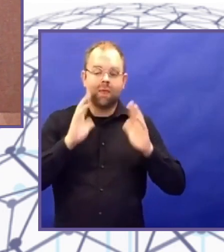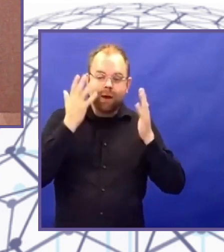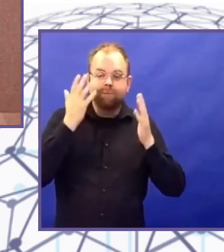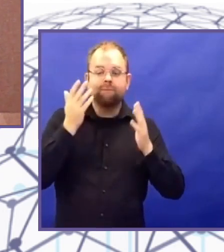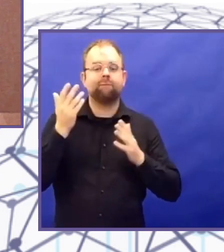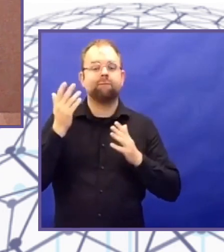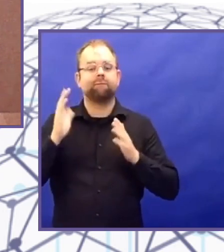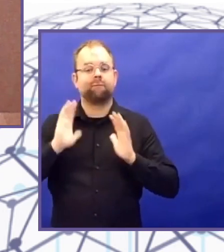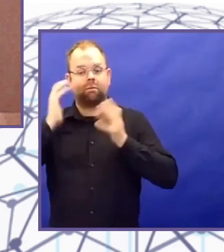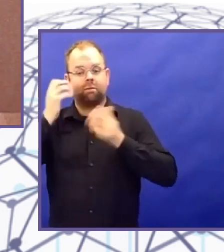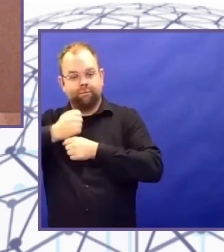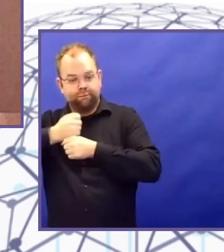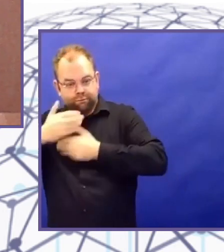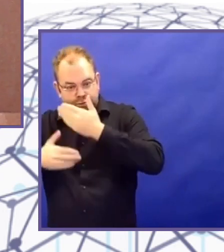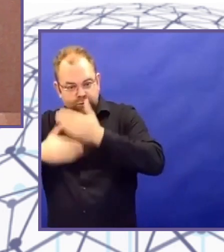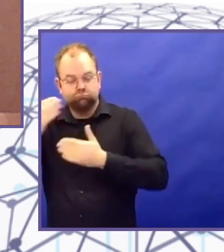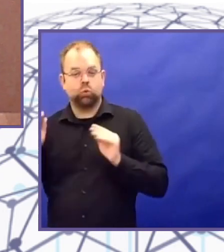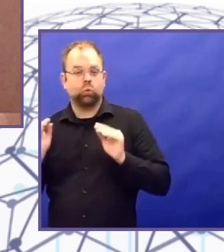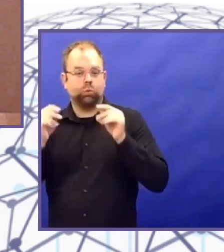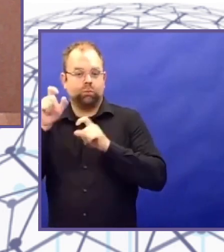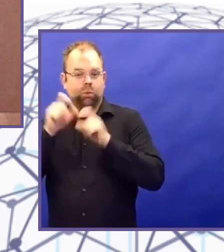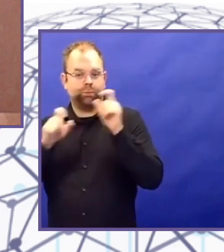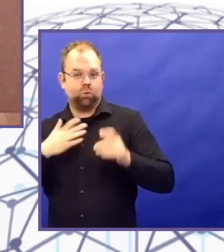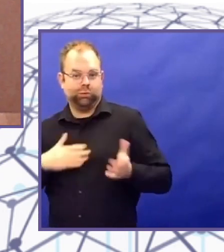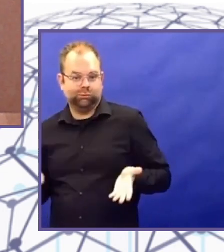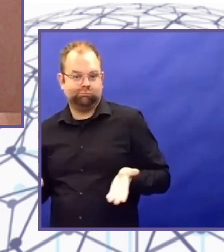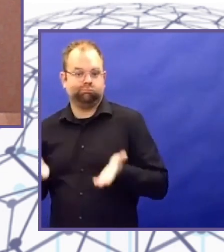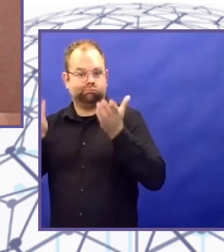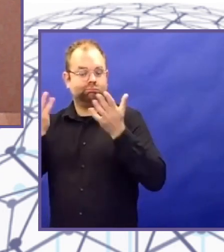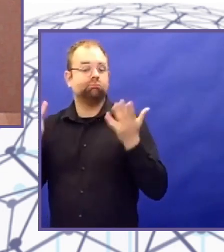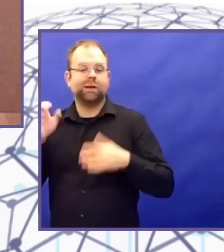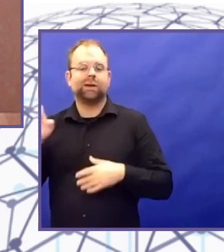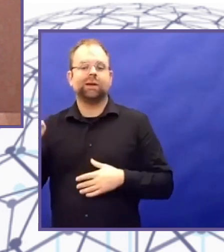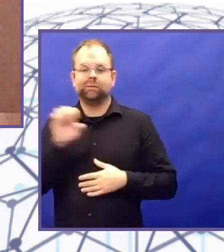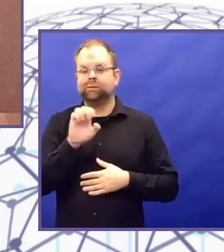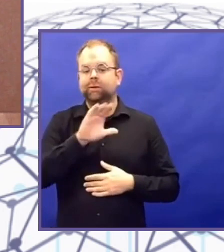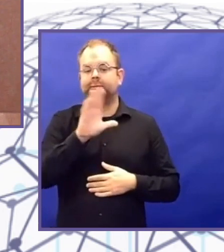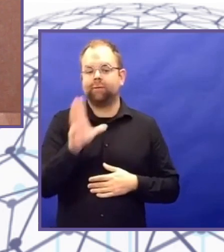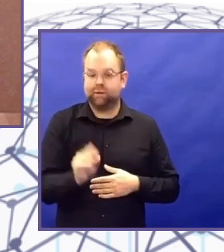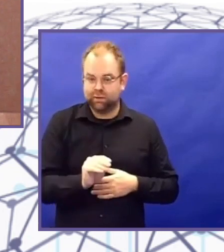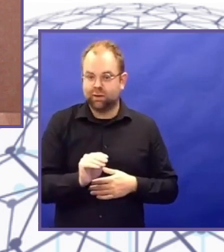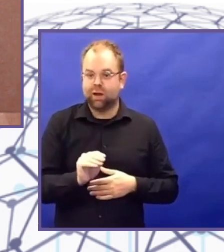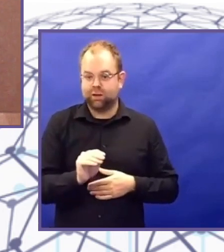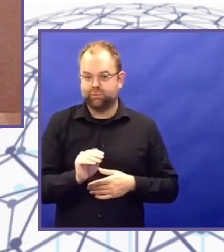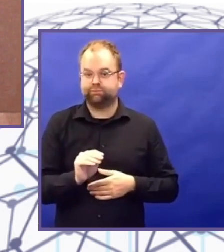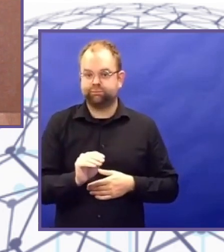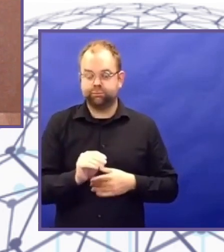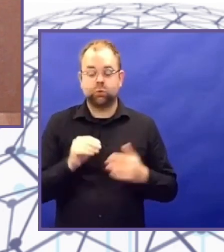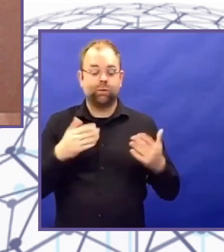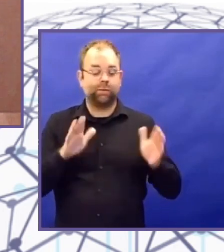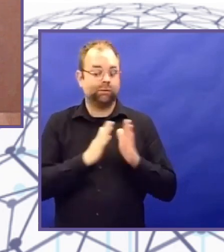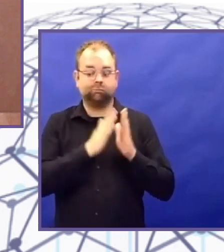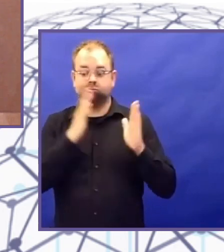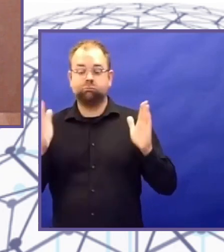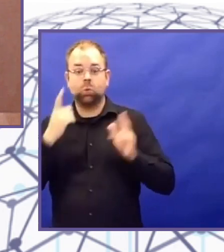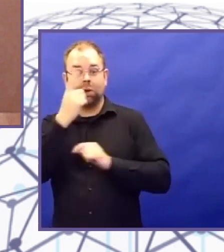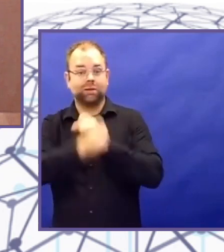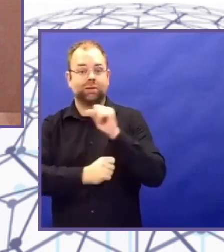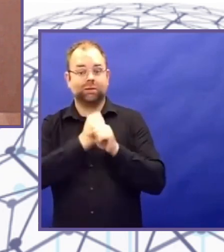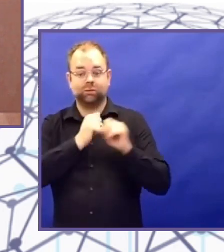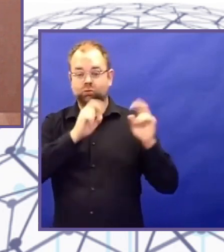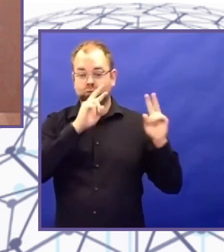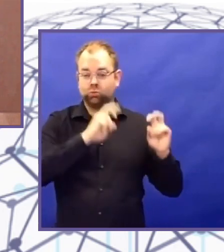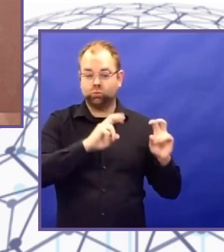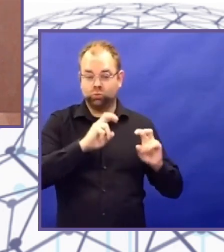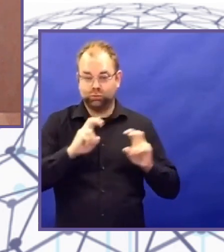What they had done is run a targeted media campaign to address young Kenyans' attitudes and perceptions.